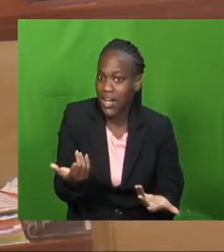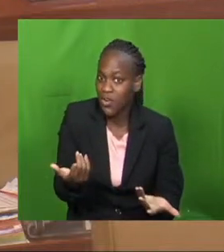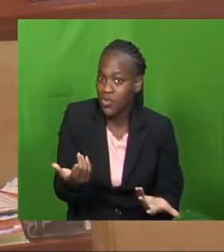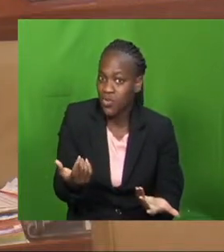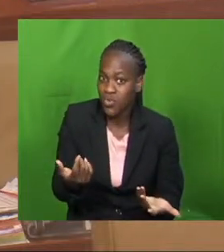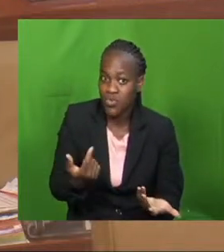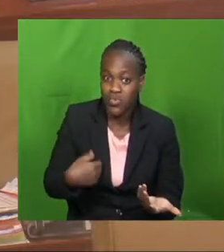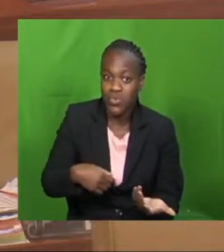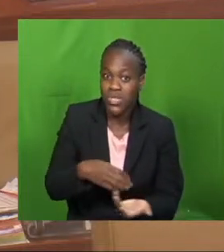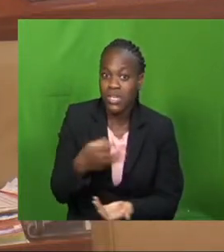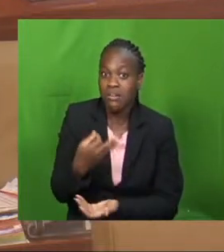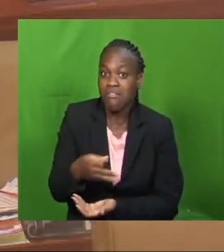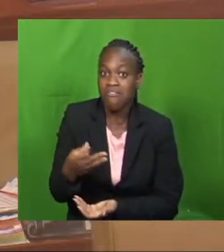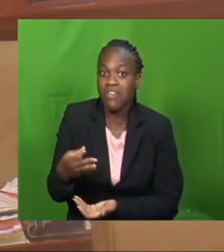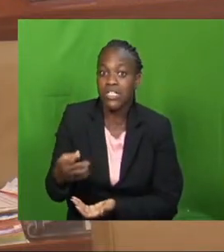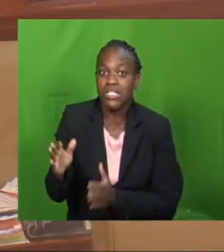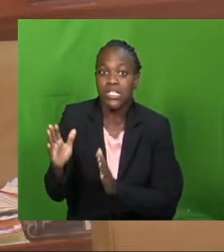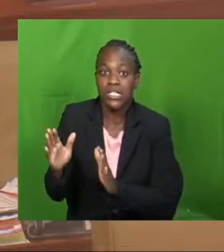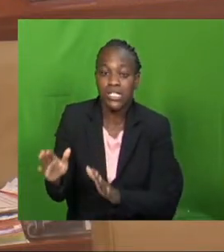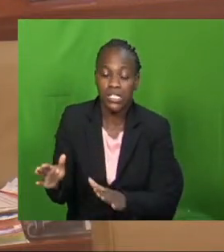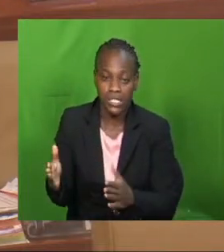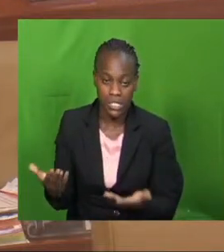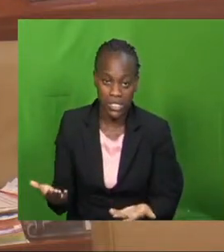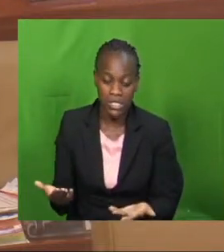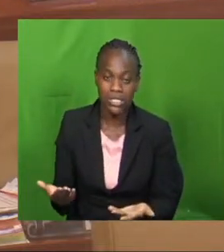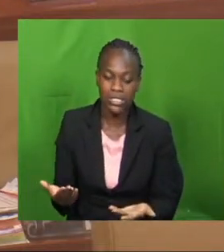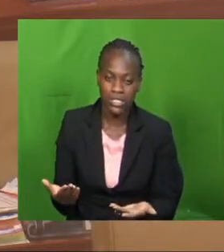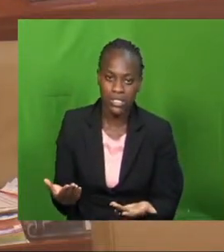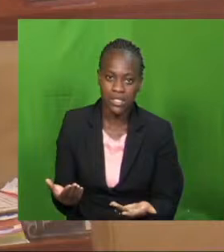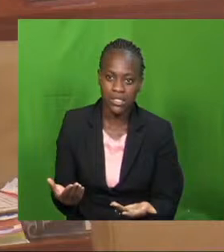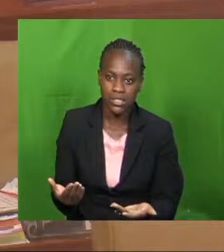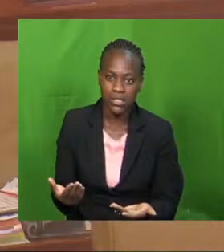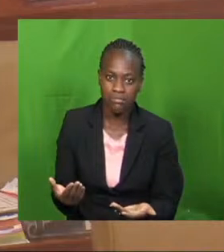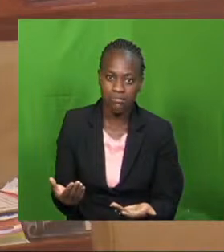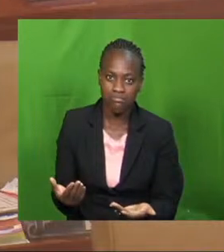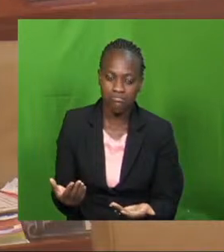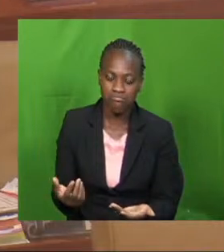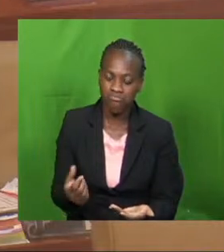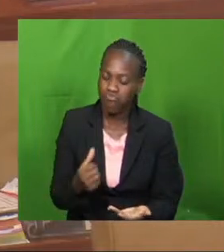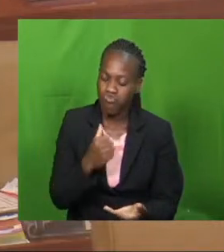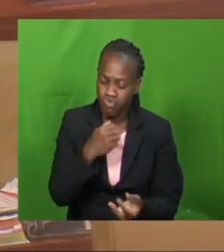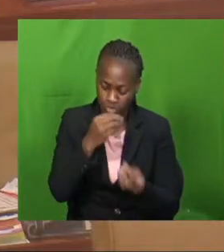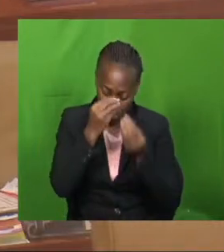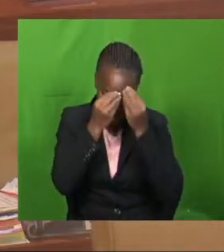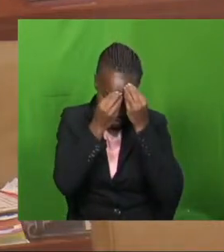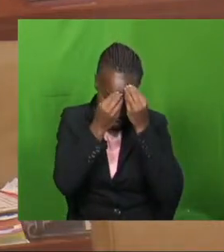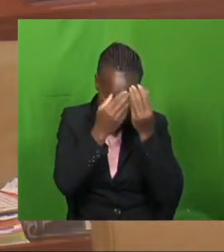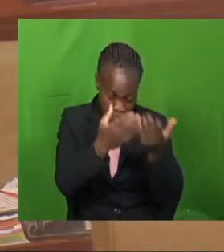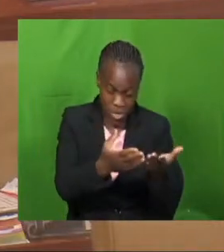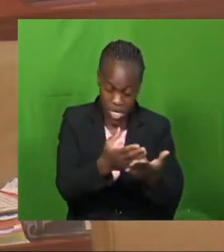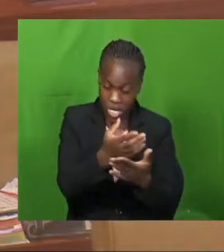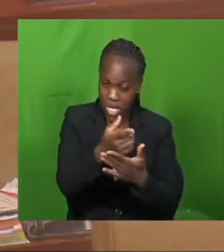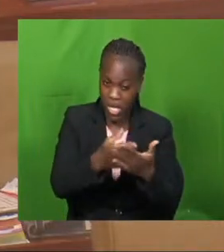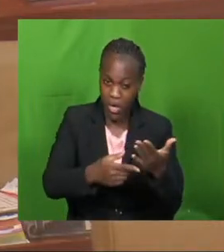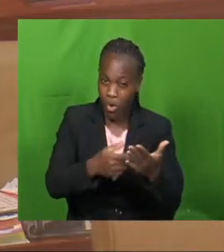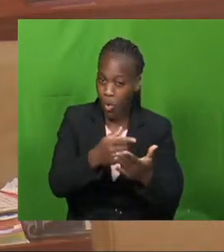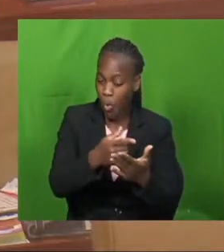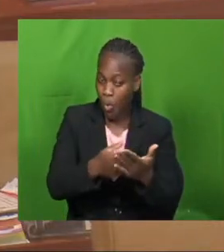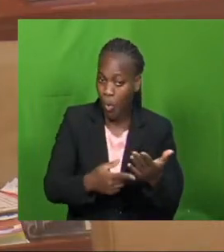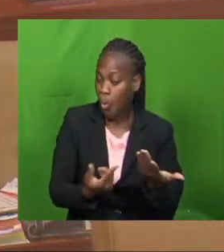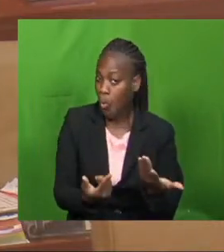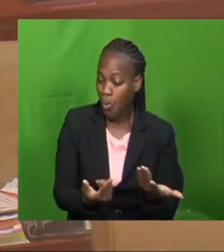facilitators, and as far as adhering to what is required by law is concerned. When the committee says